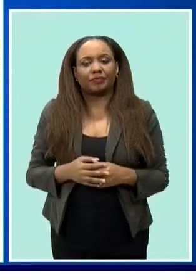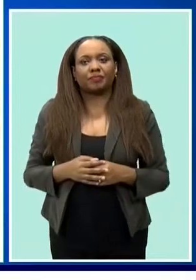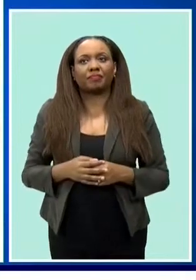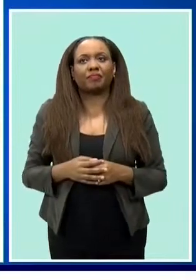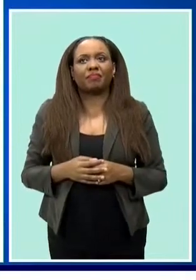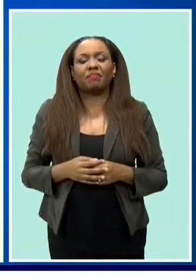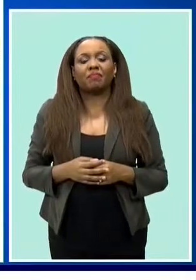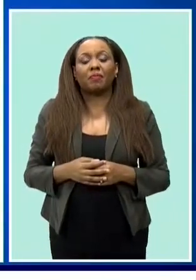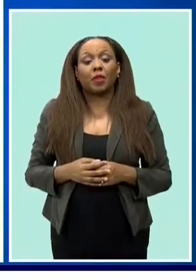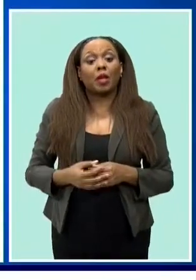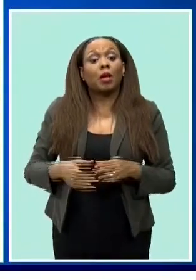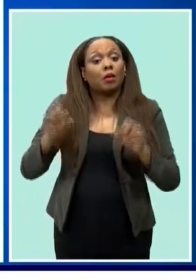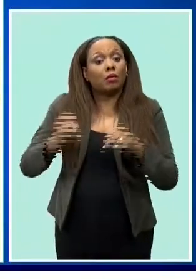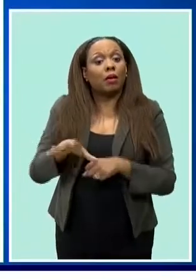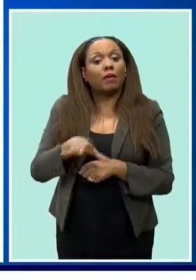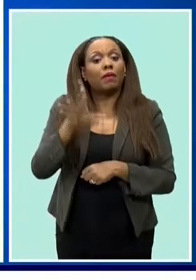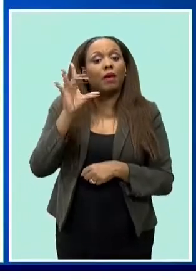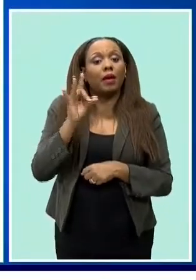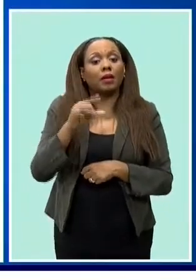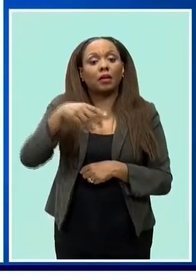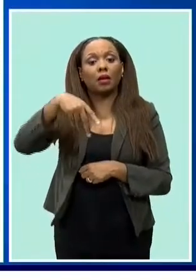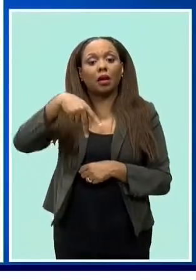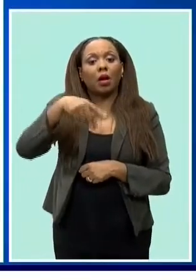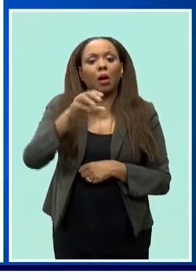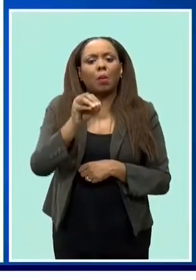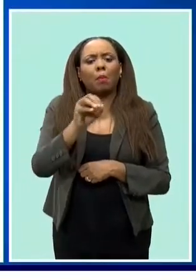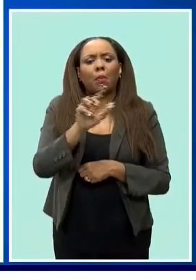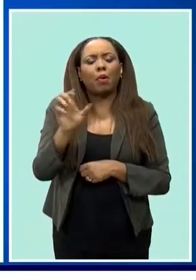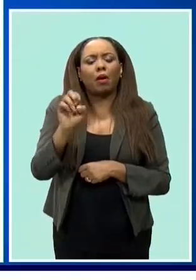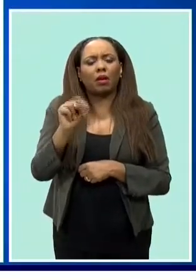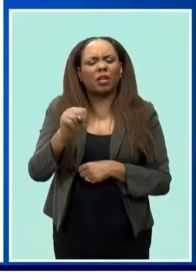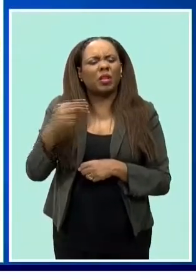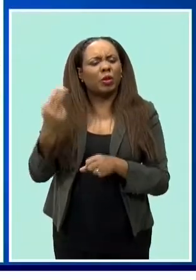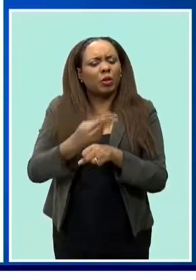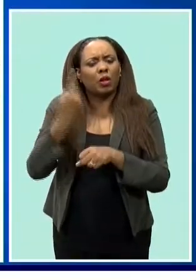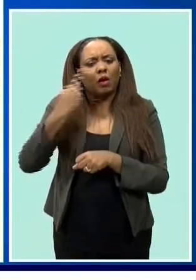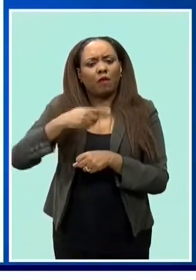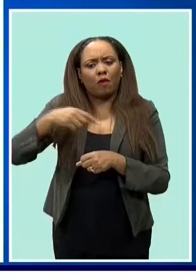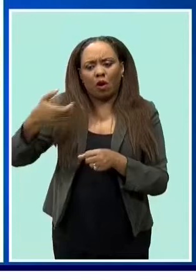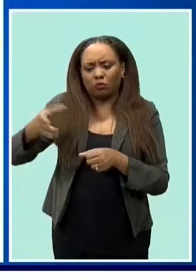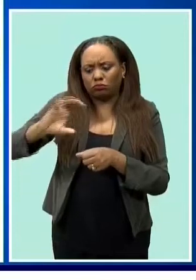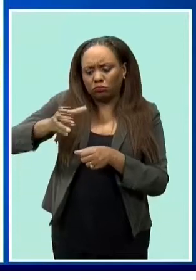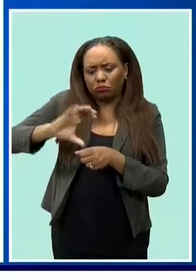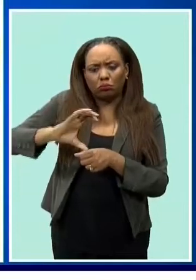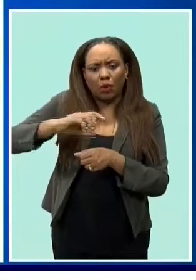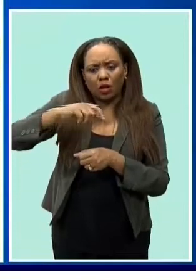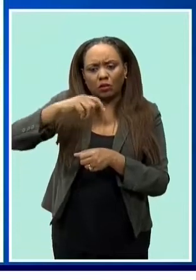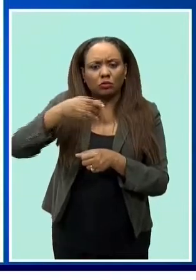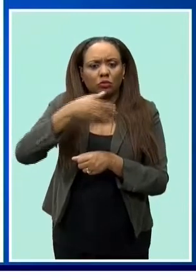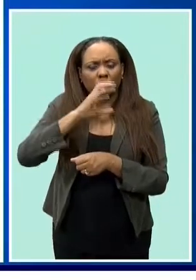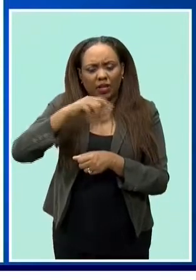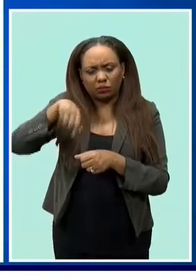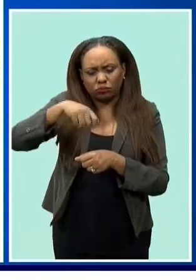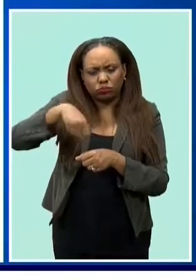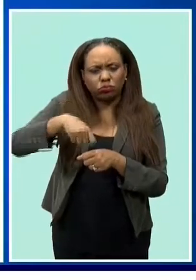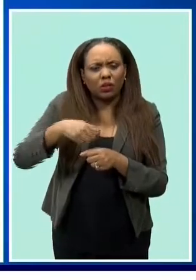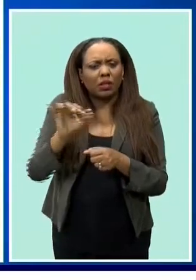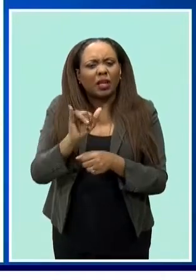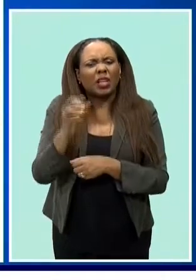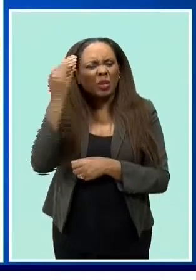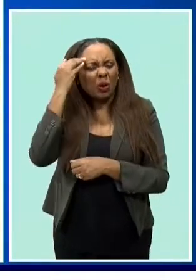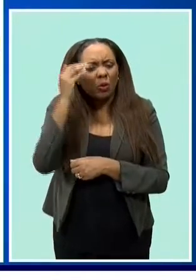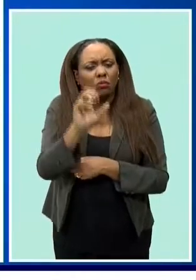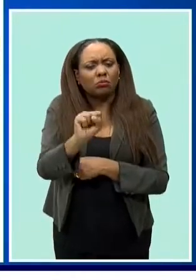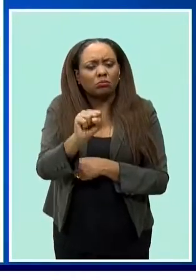will be pollen that you will find in a lot of the shakes and drinks and so on. But for the most part, we don't have much production of